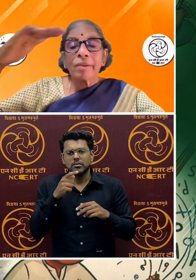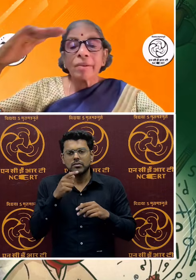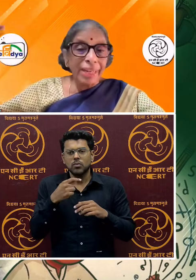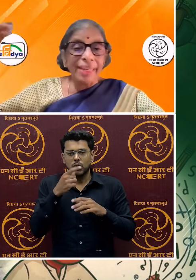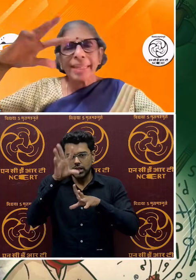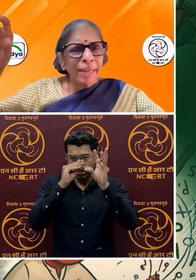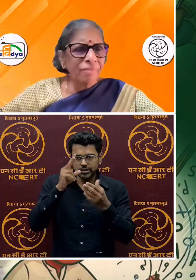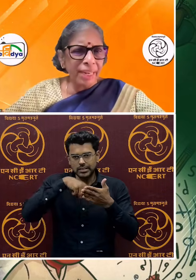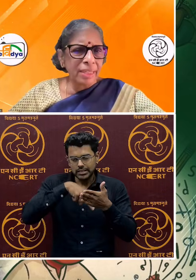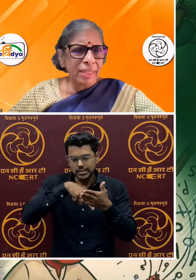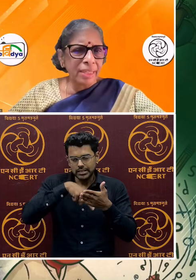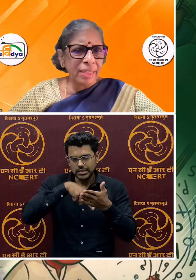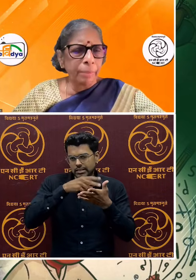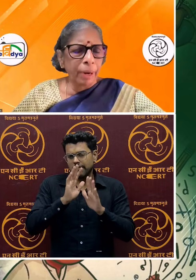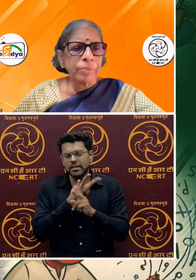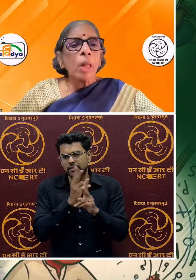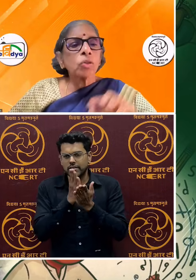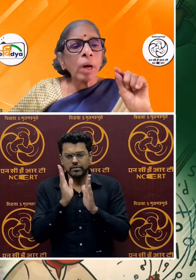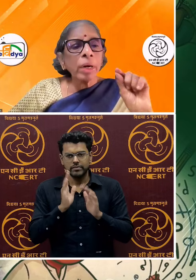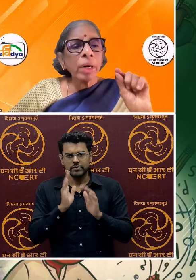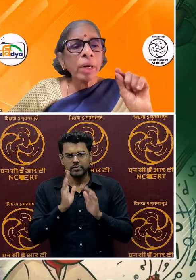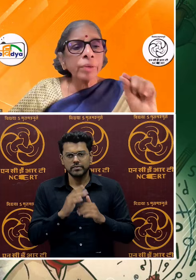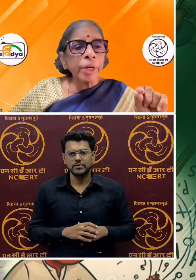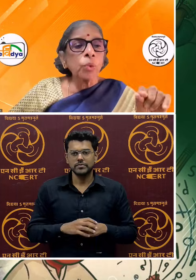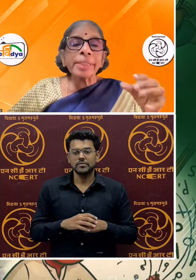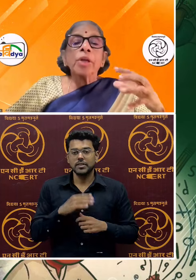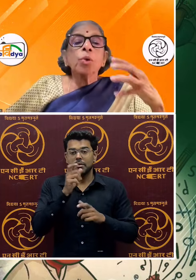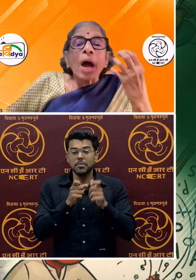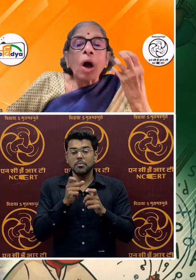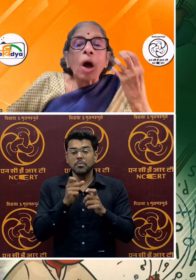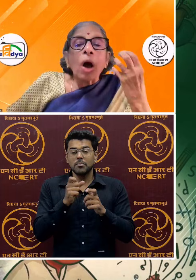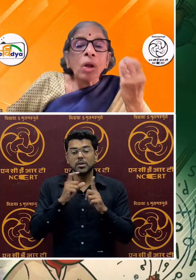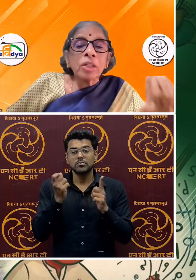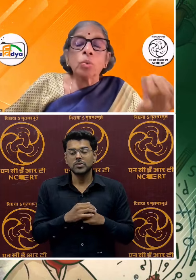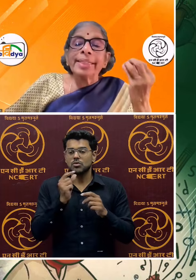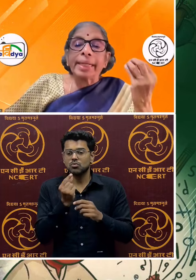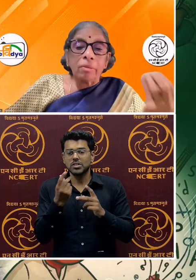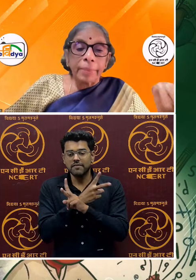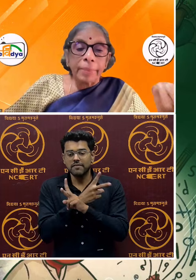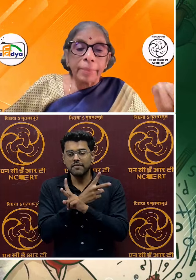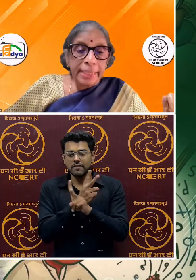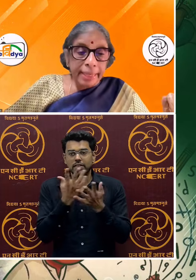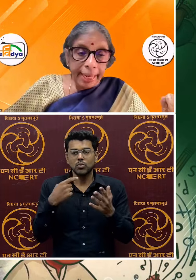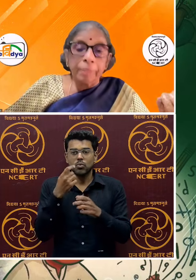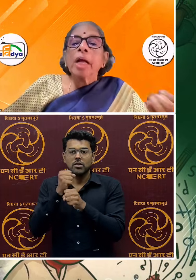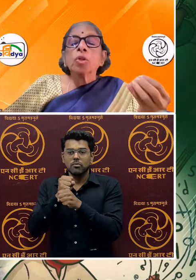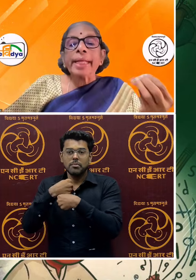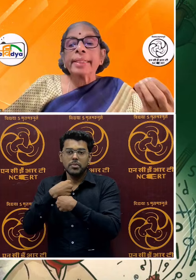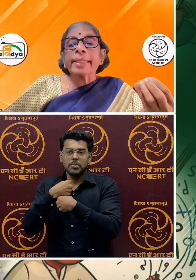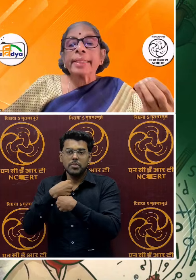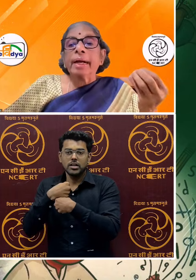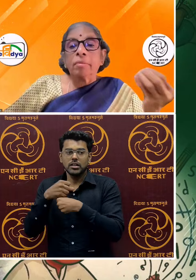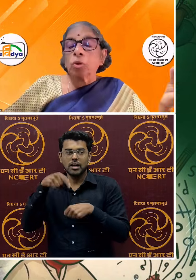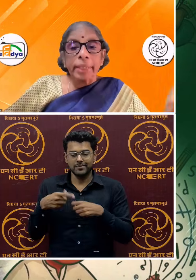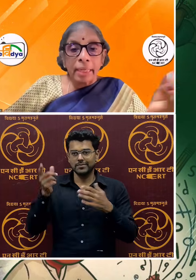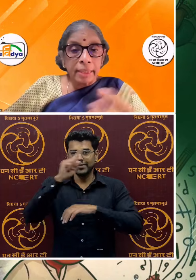learning, reading, can have various learning problems. So what you can do is use all the tools that the government is creating.